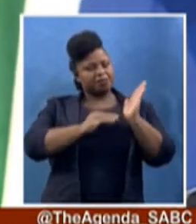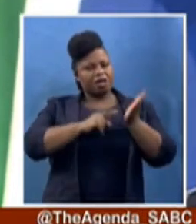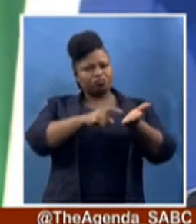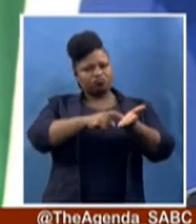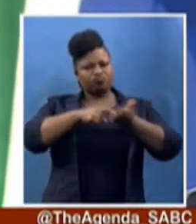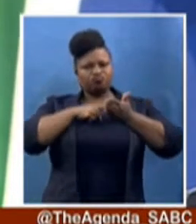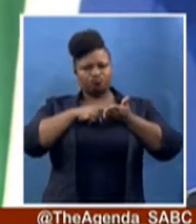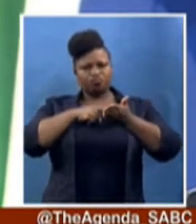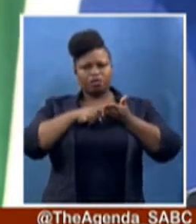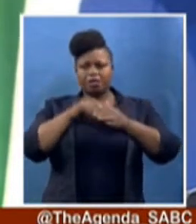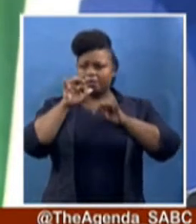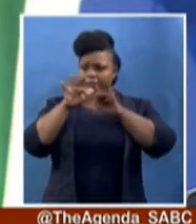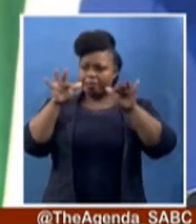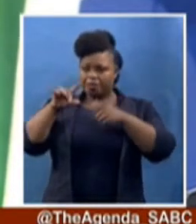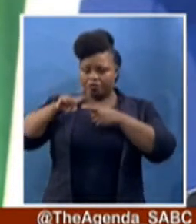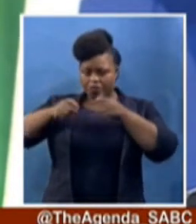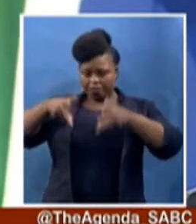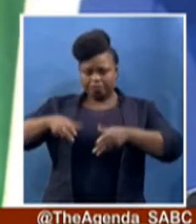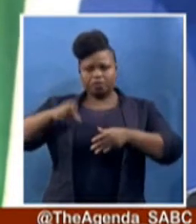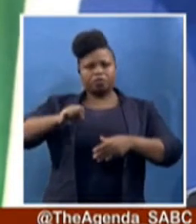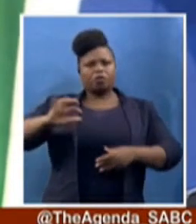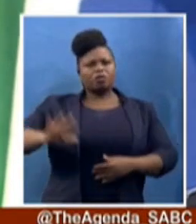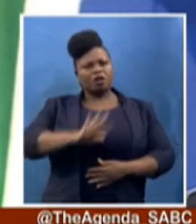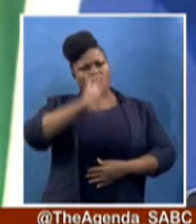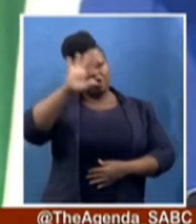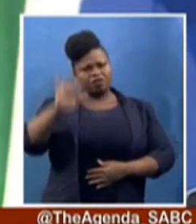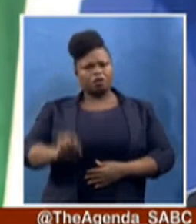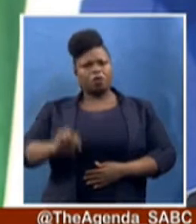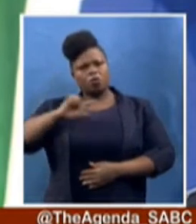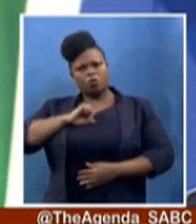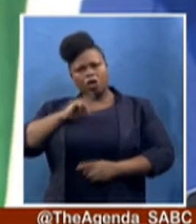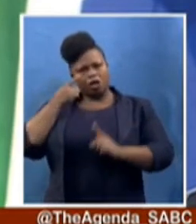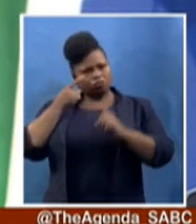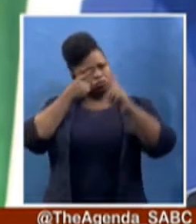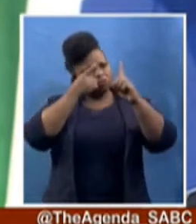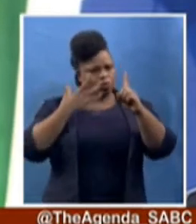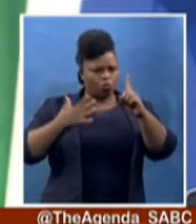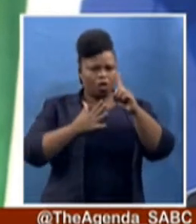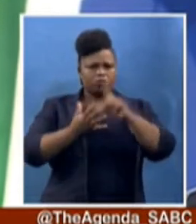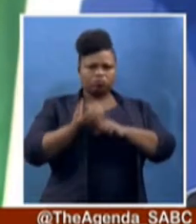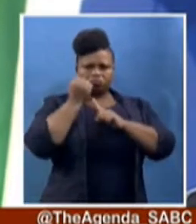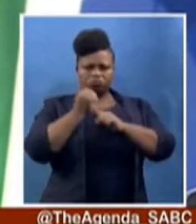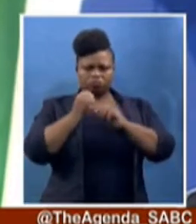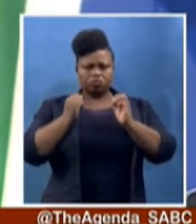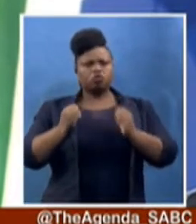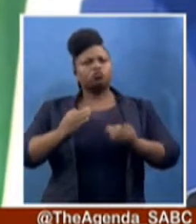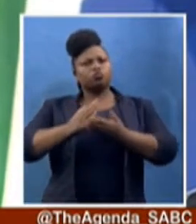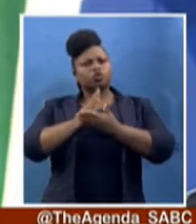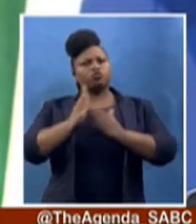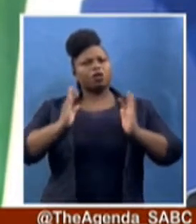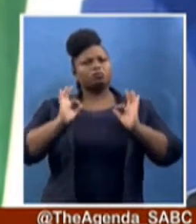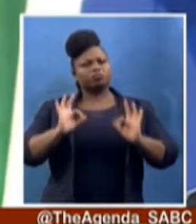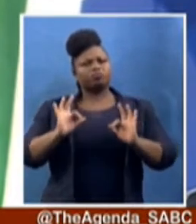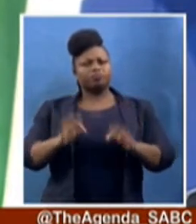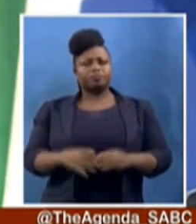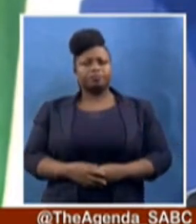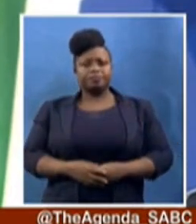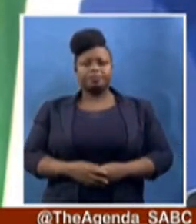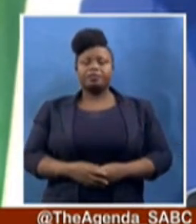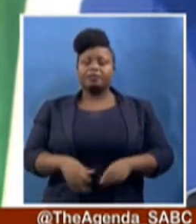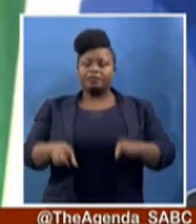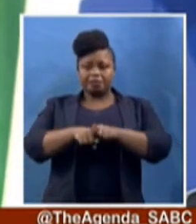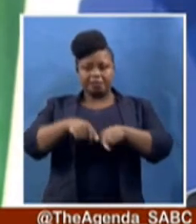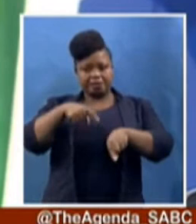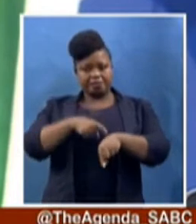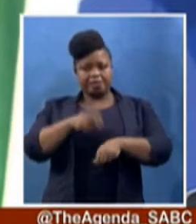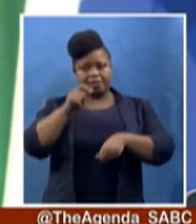for the realization of their rights. And it was the people of the Free State who